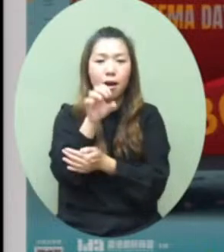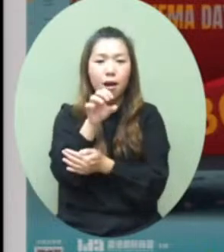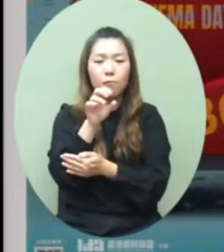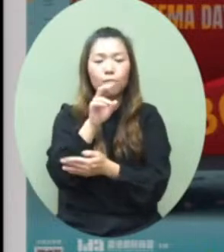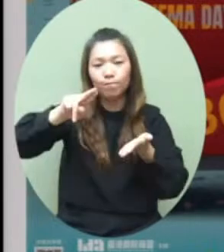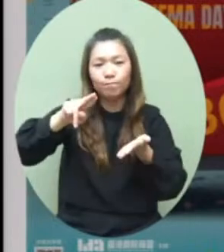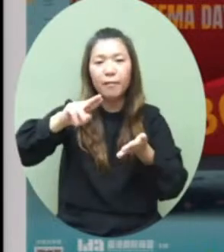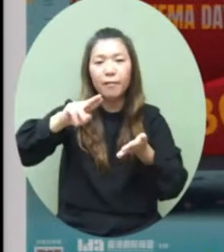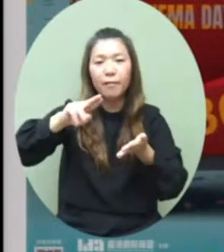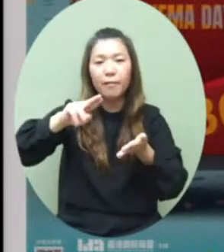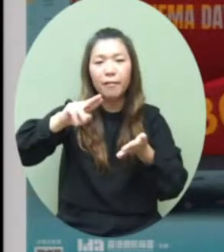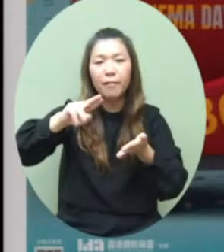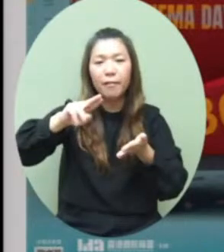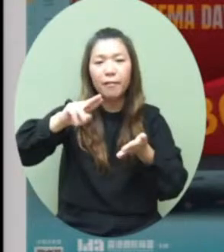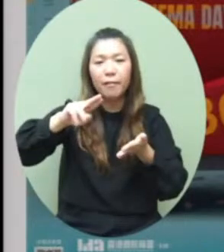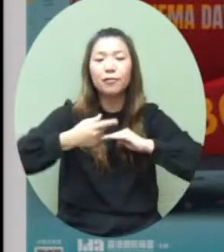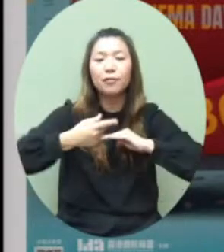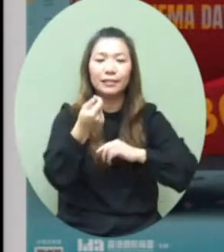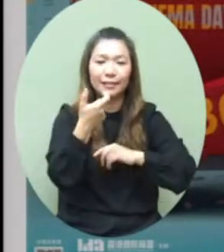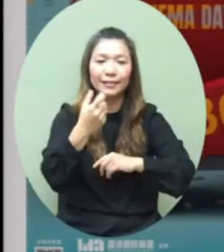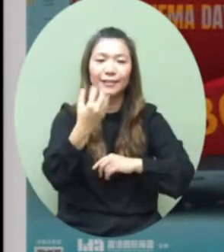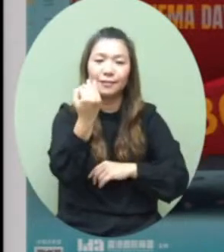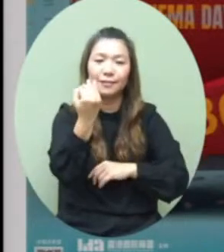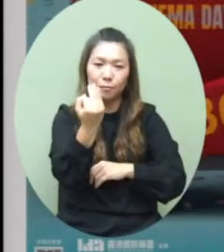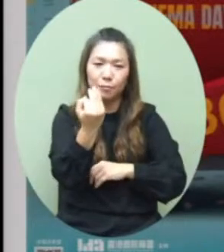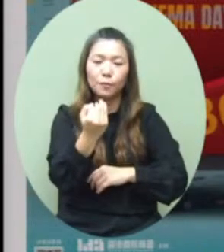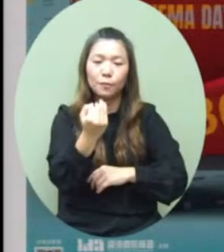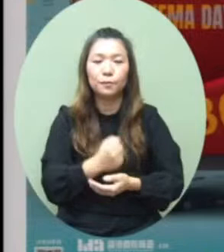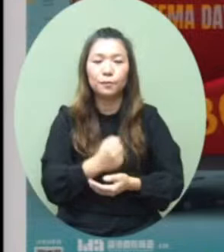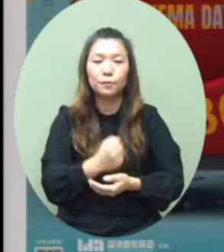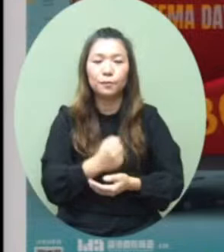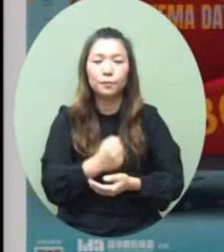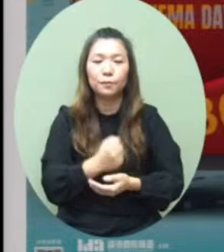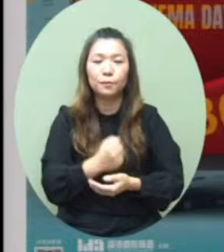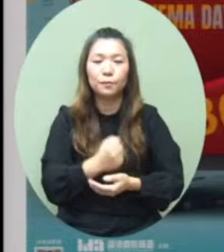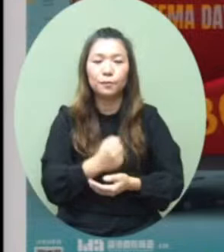April, all cinemas in Hong Kong will